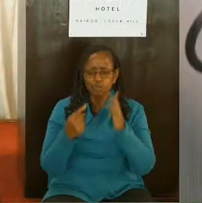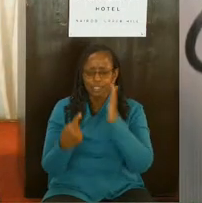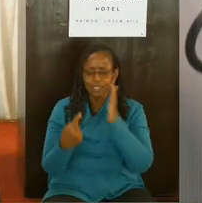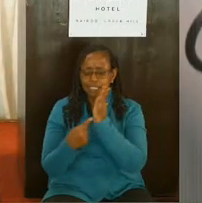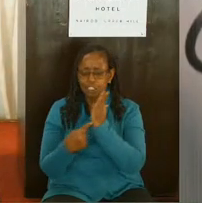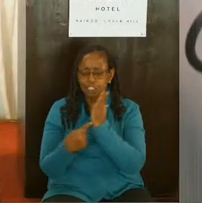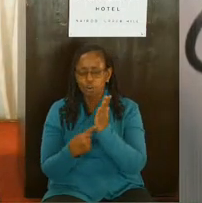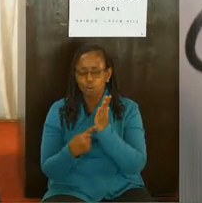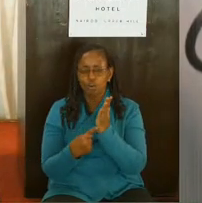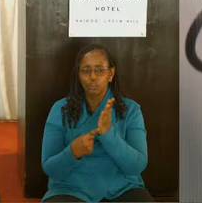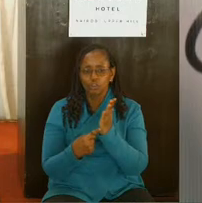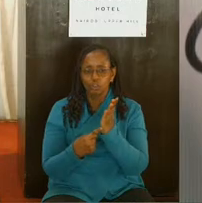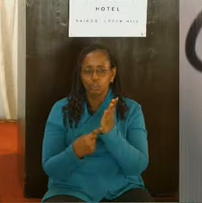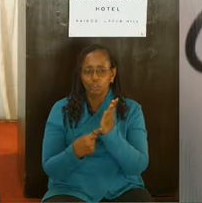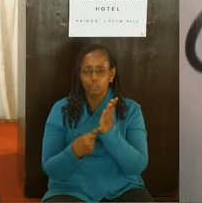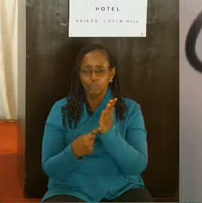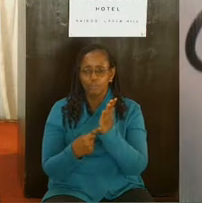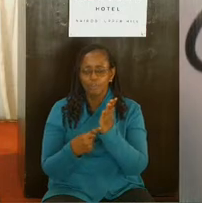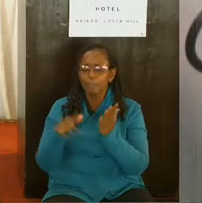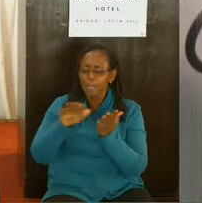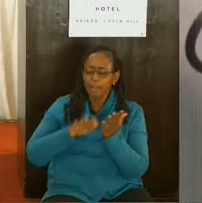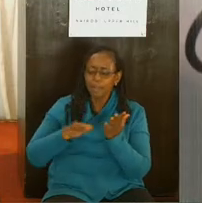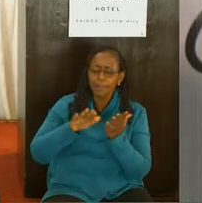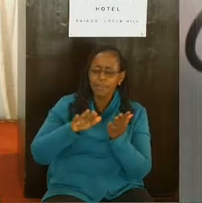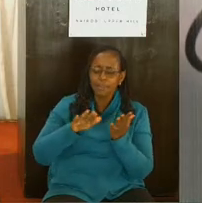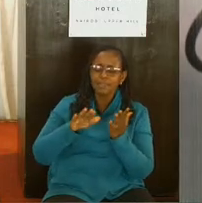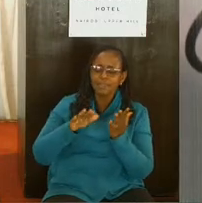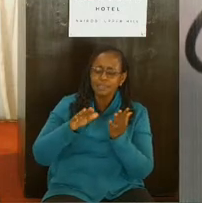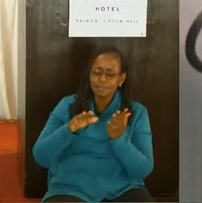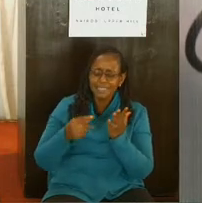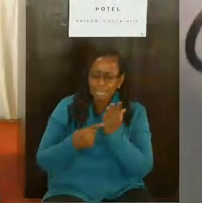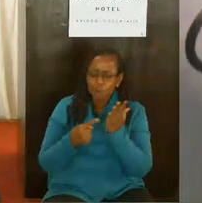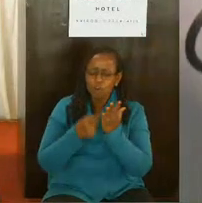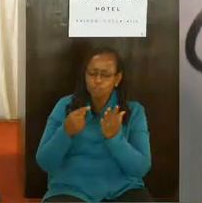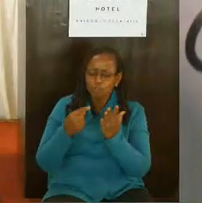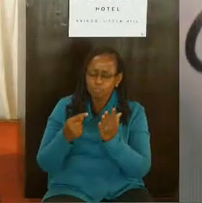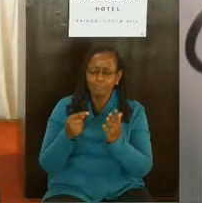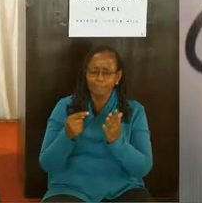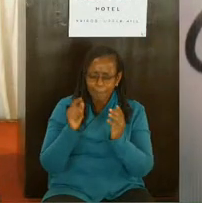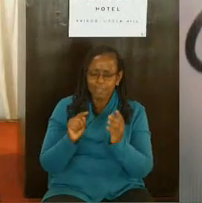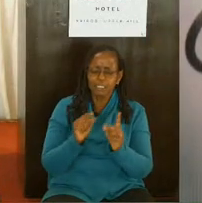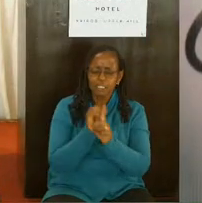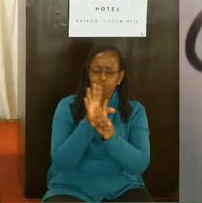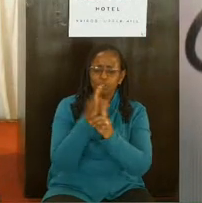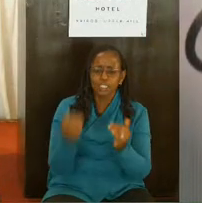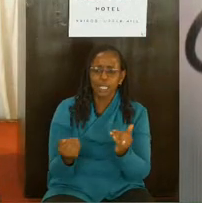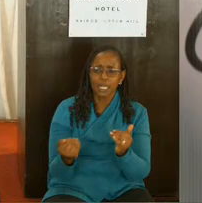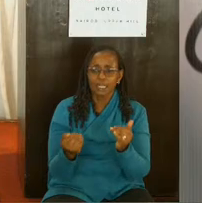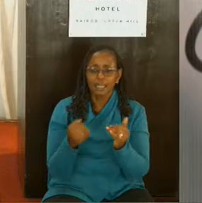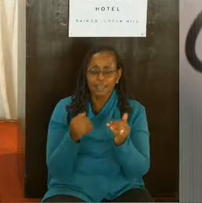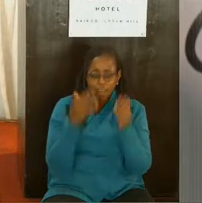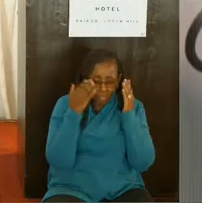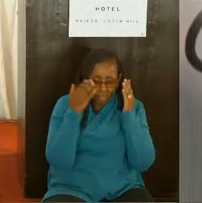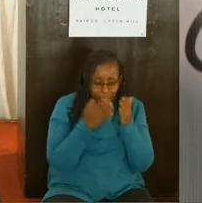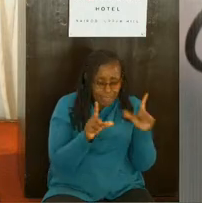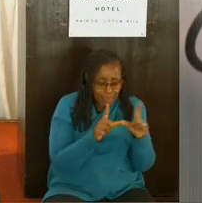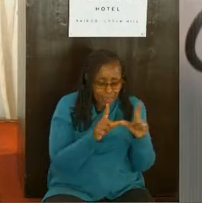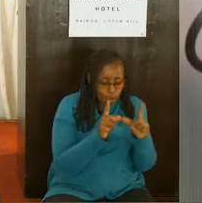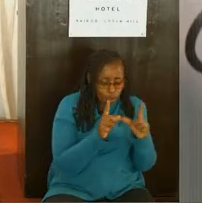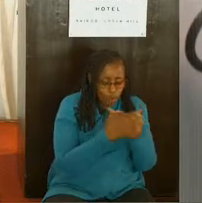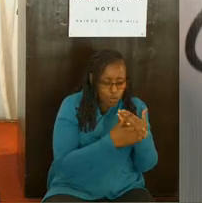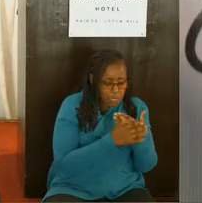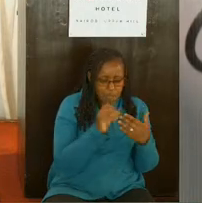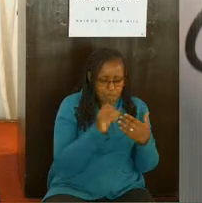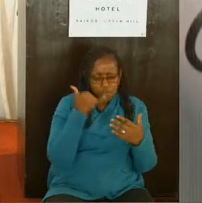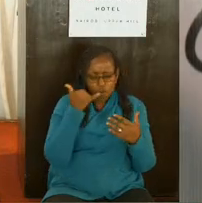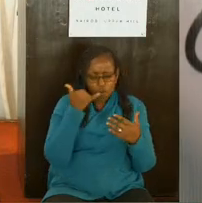uh uh you know uh platforms and Technology not doing certificate in computer but if they you have a phone